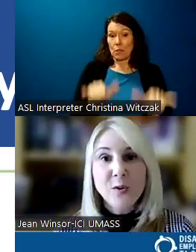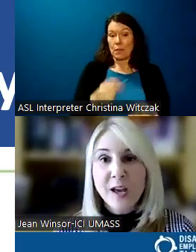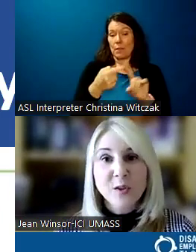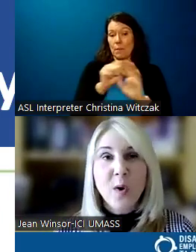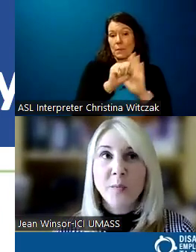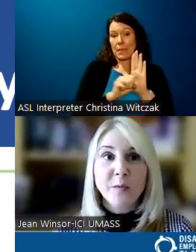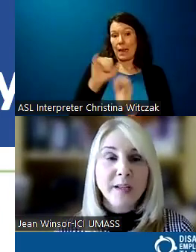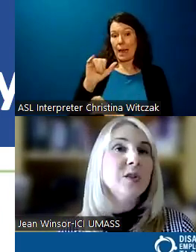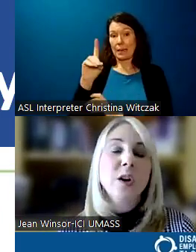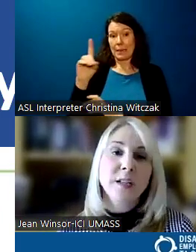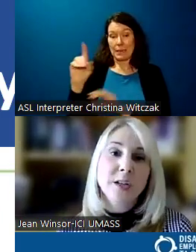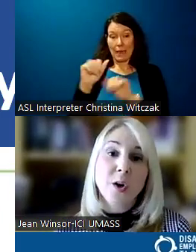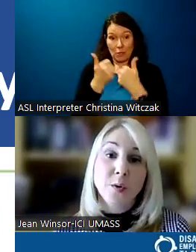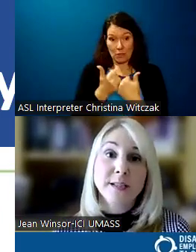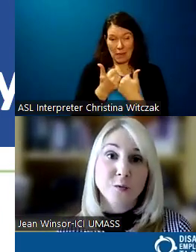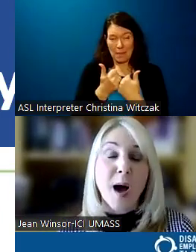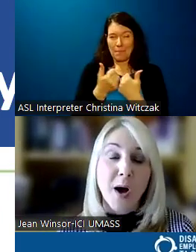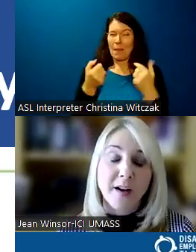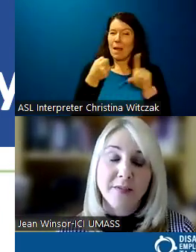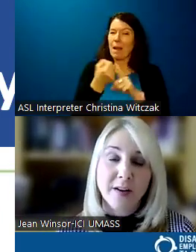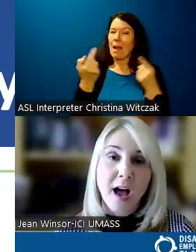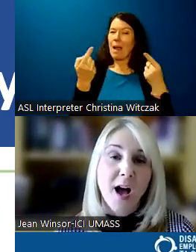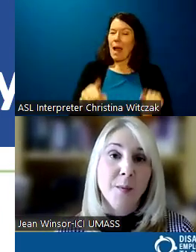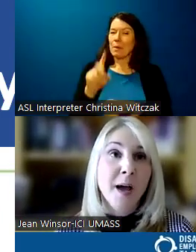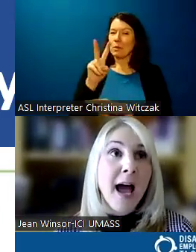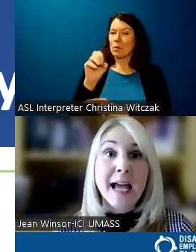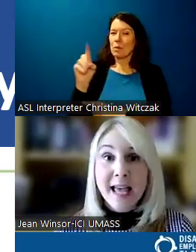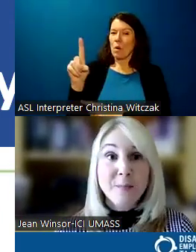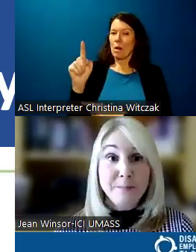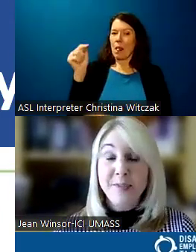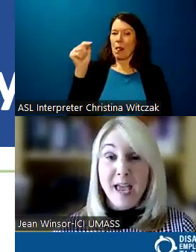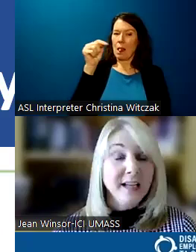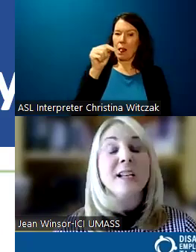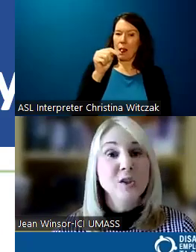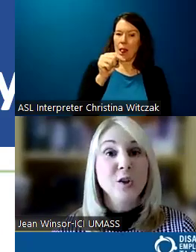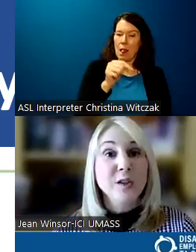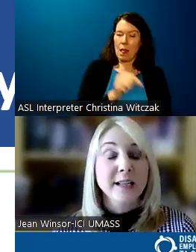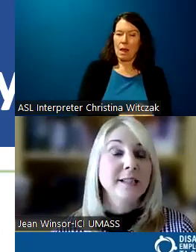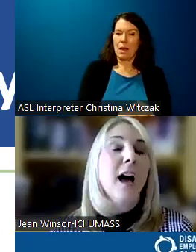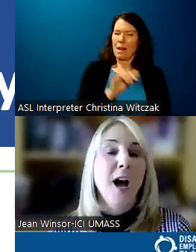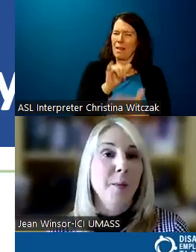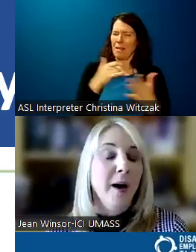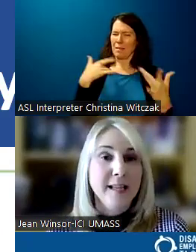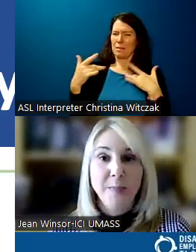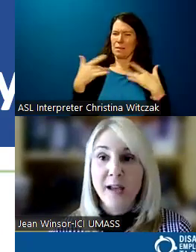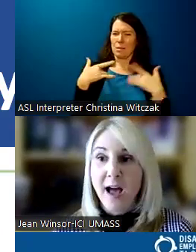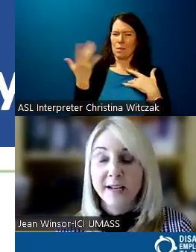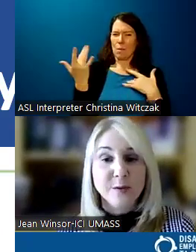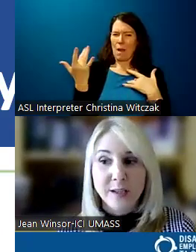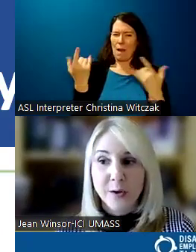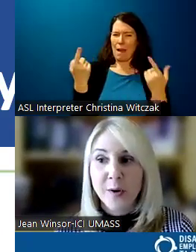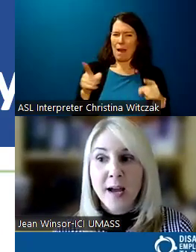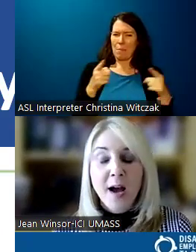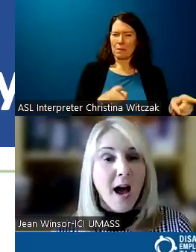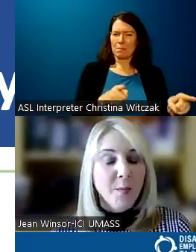about 2001, we really started to notice a drop off. And that concerned us. I'll be honest